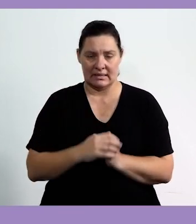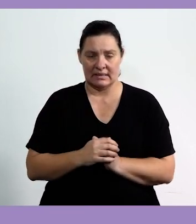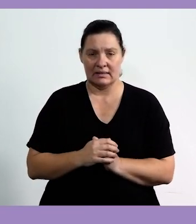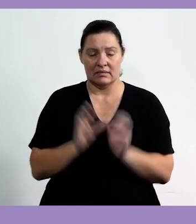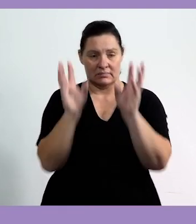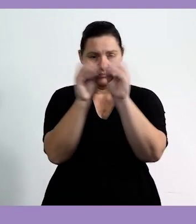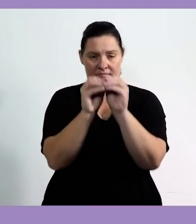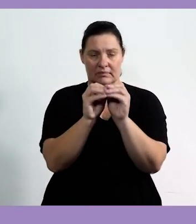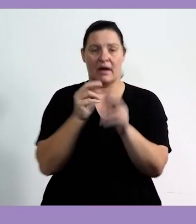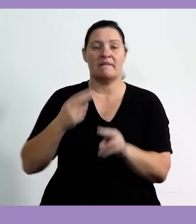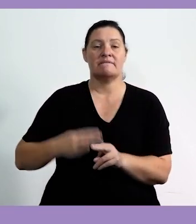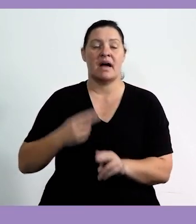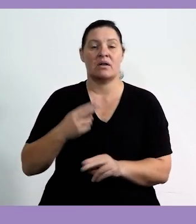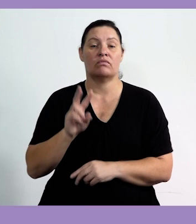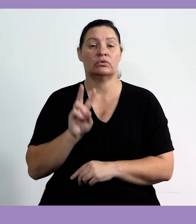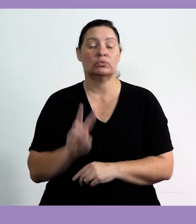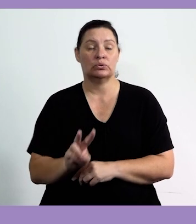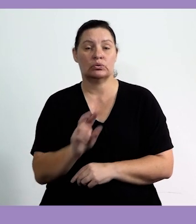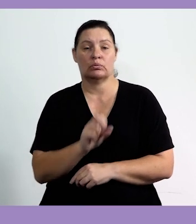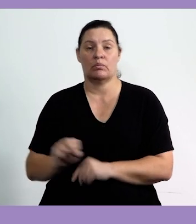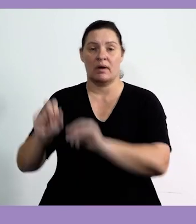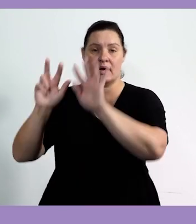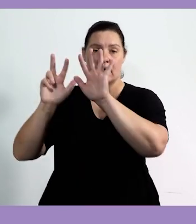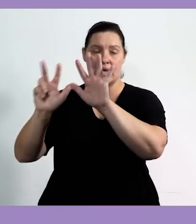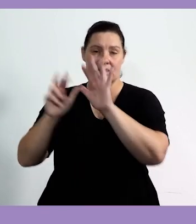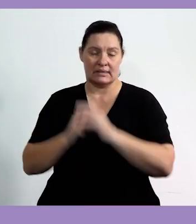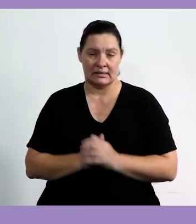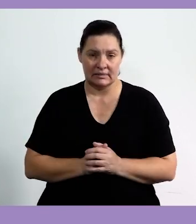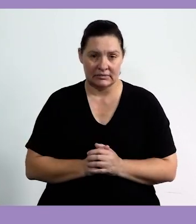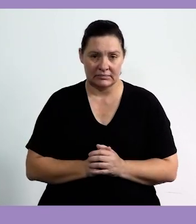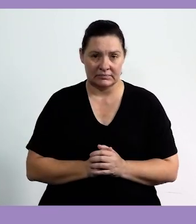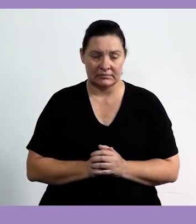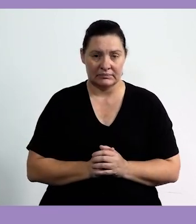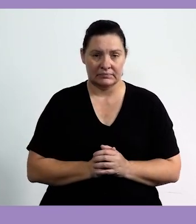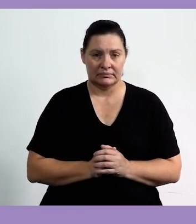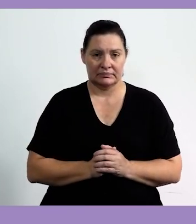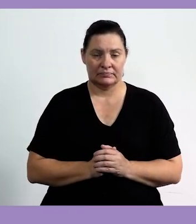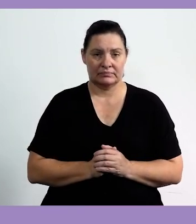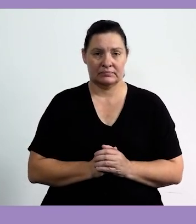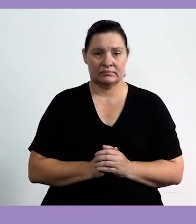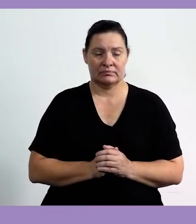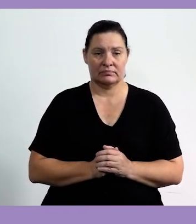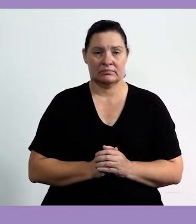3, which gives us a final answer of 2 to the exponent 8.